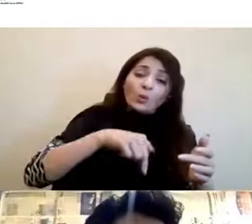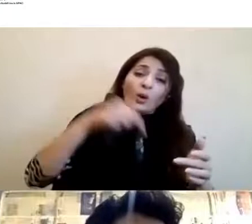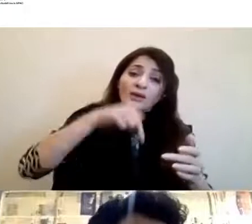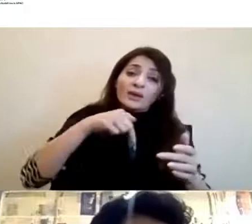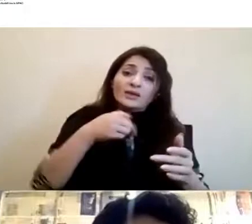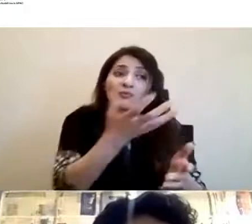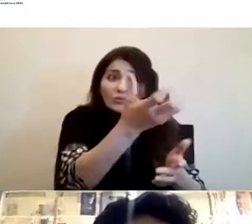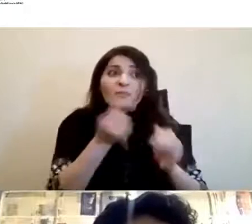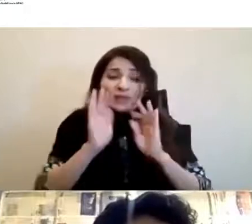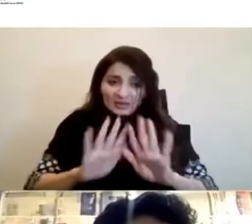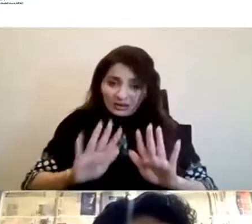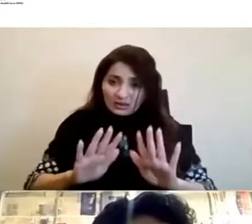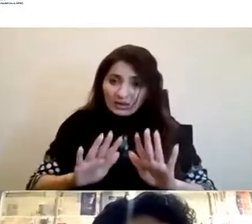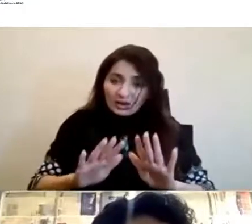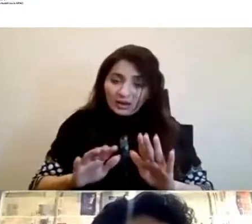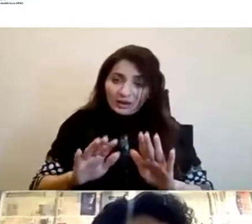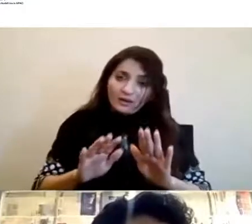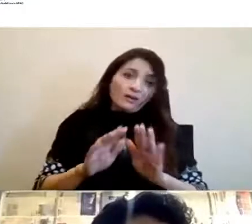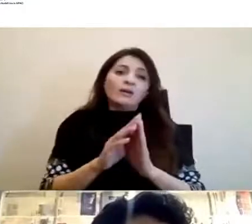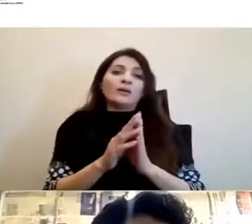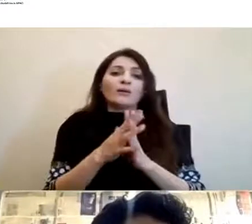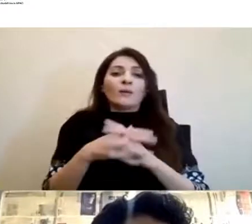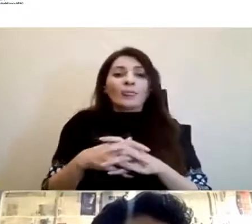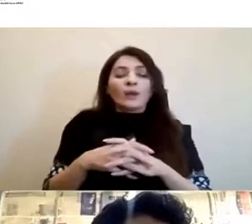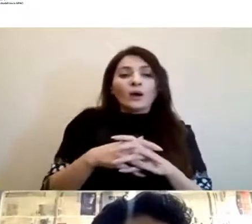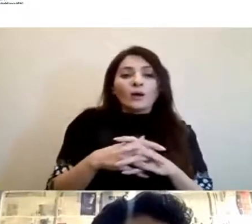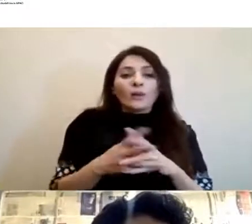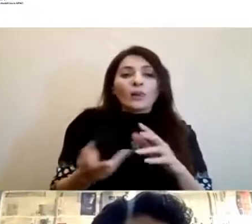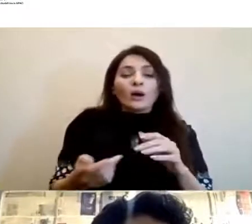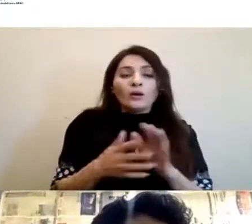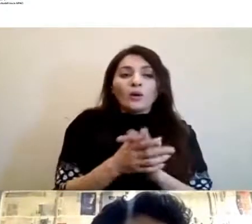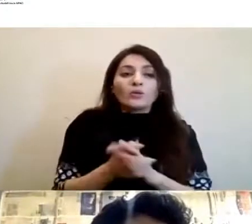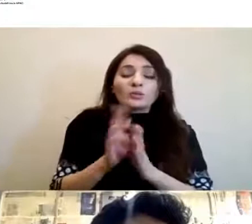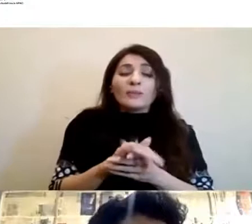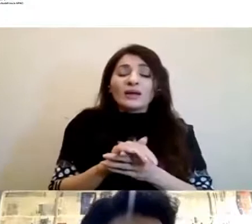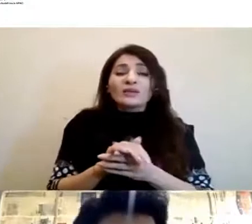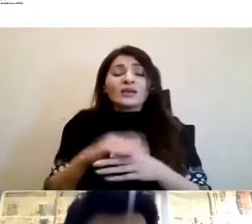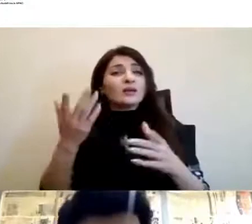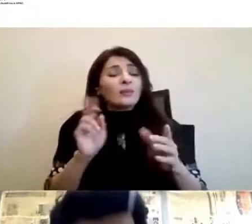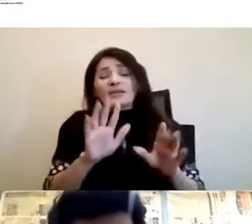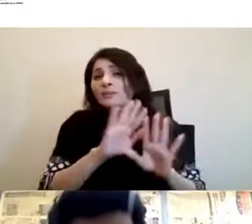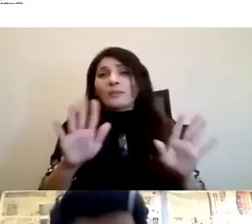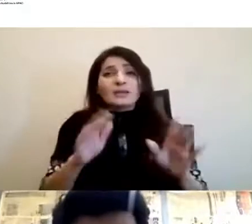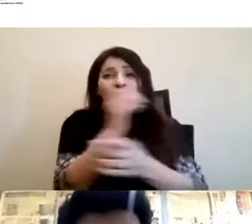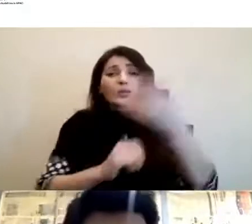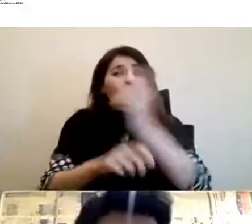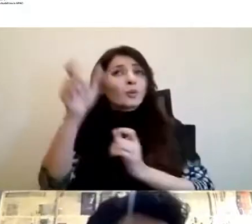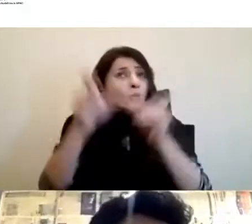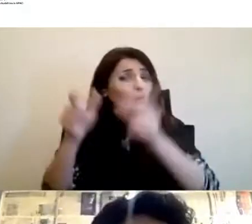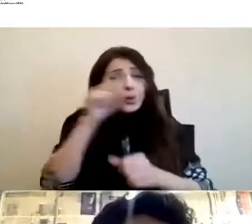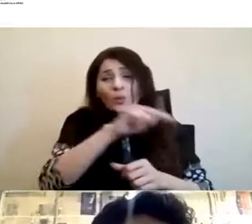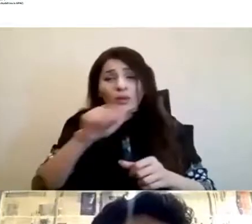those things? Then applicability. We found this not only with people with disabilities, but again, this was referenced by a few other